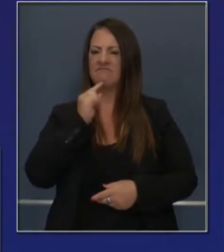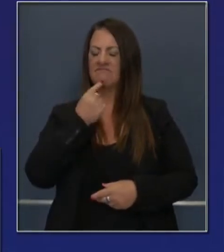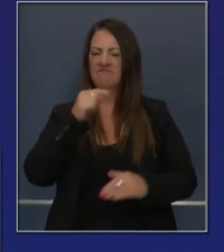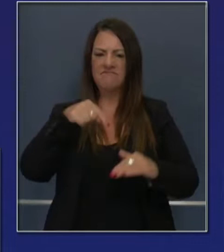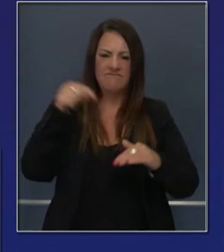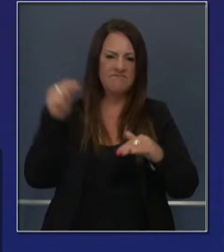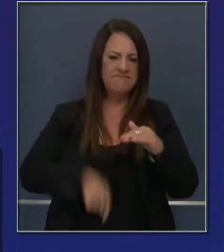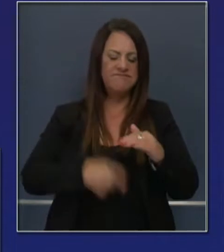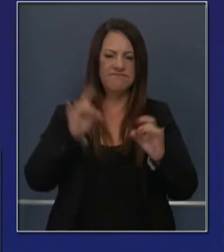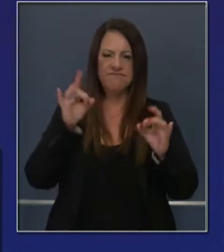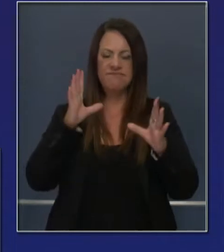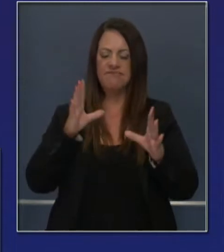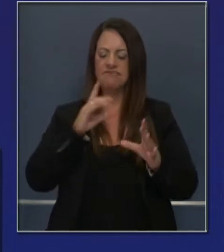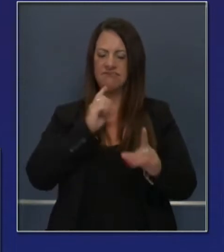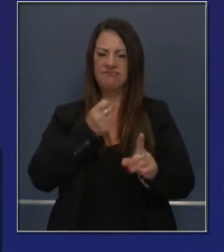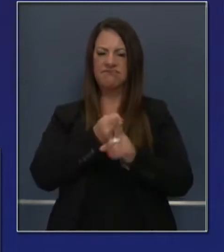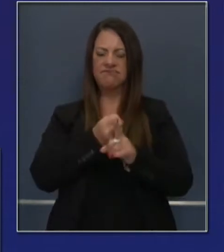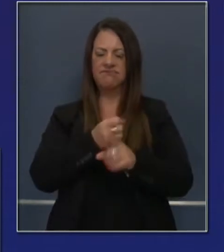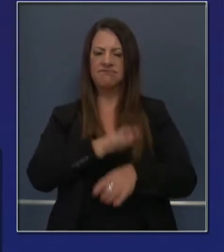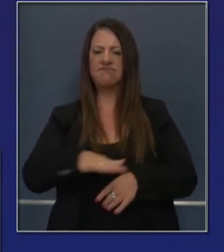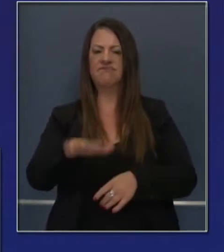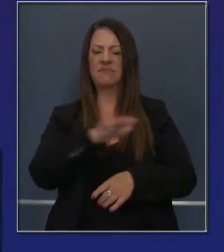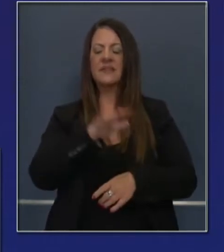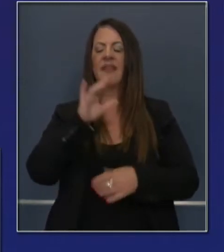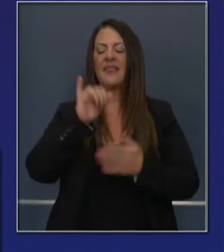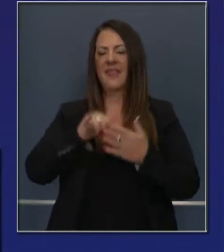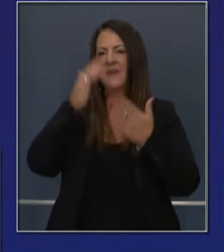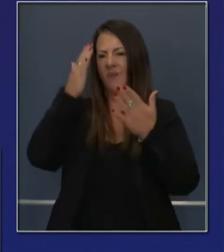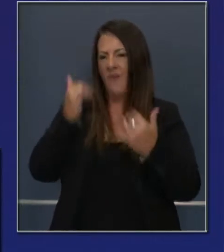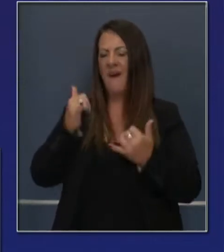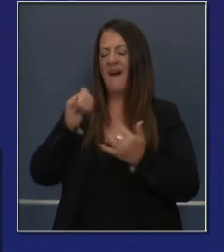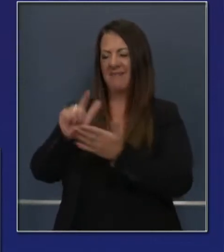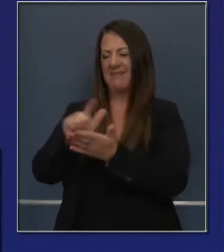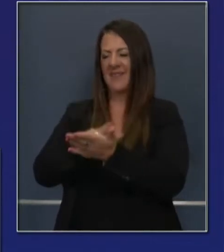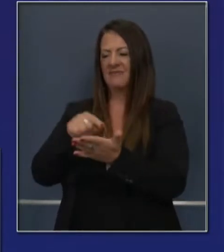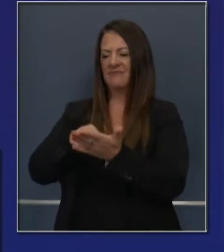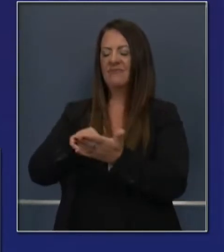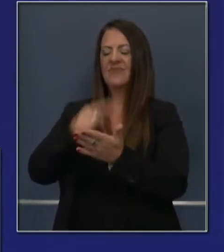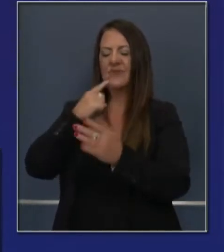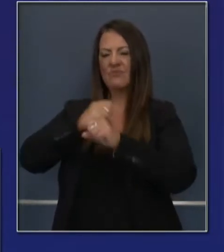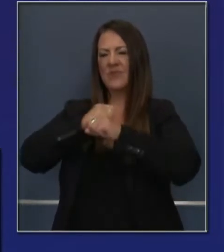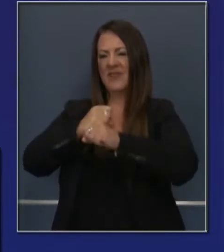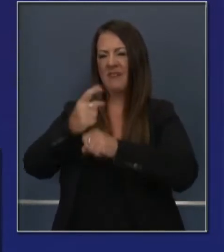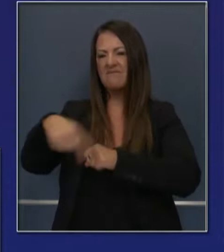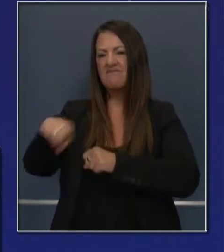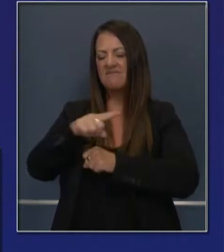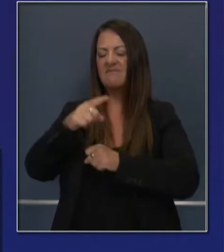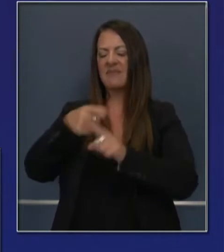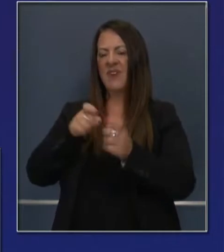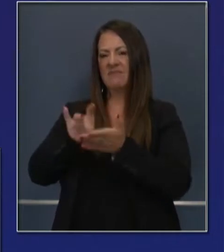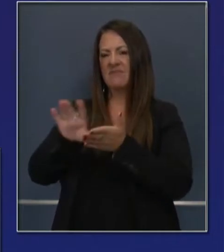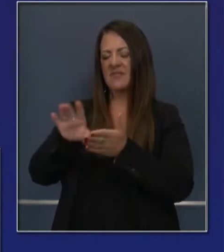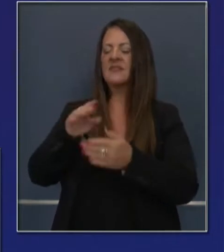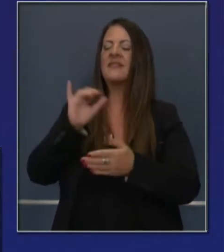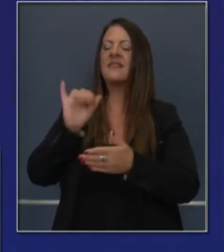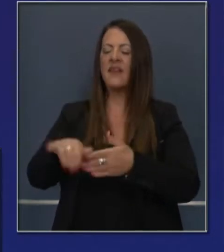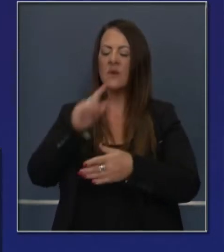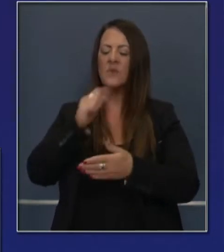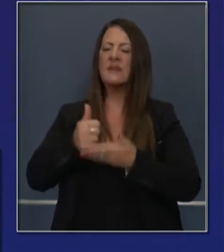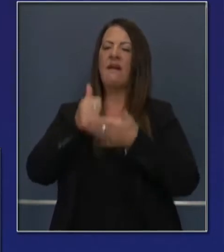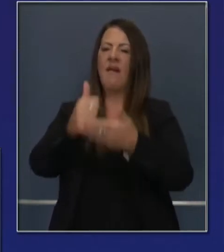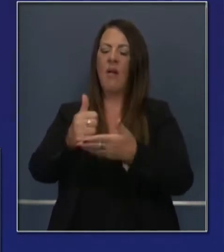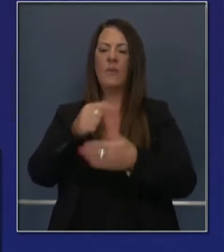clearly impactful. And so this legislation was foundational in terms of trying to stabilize for the